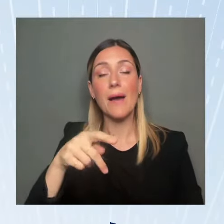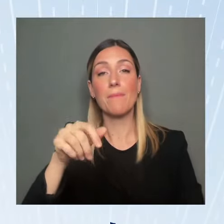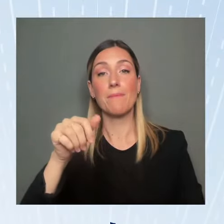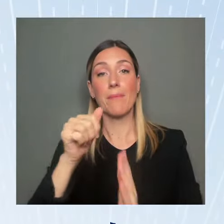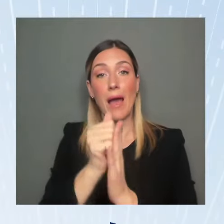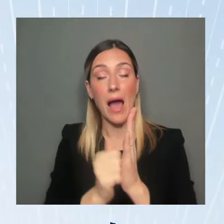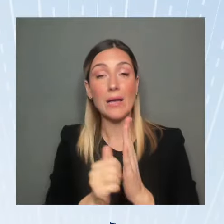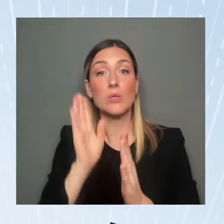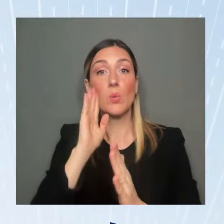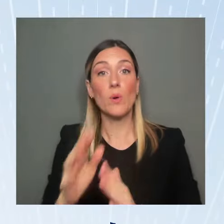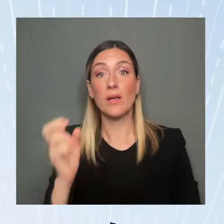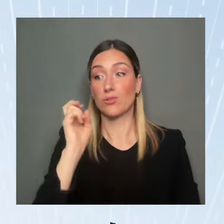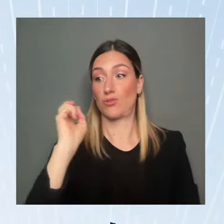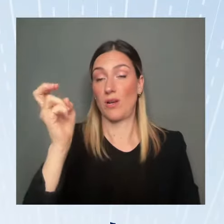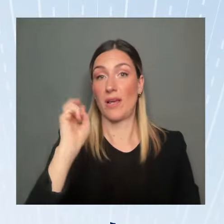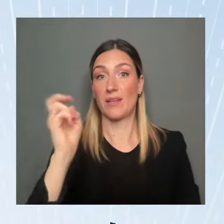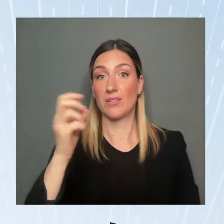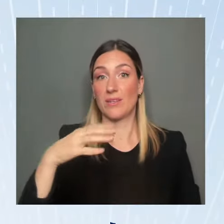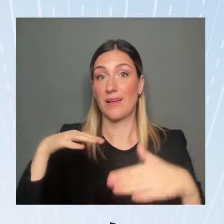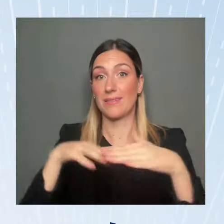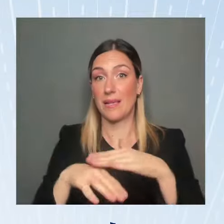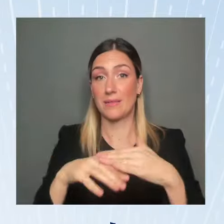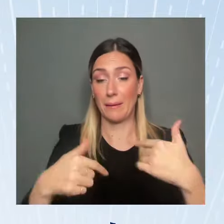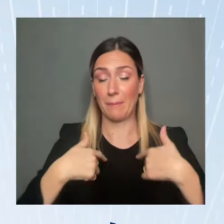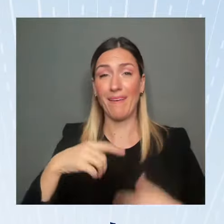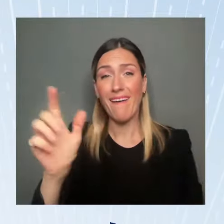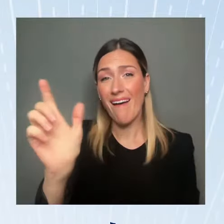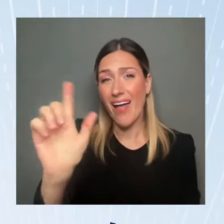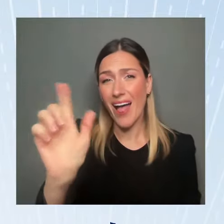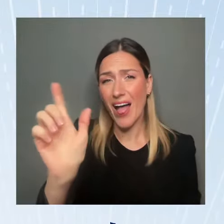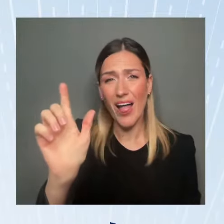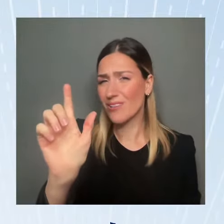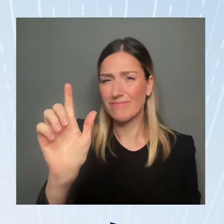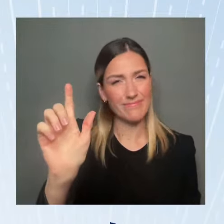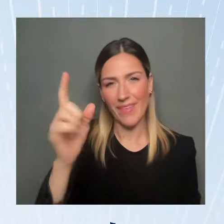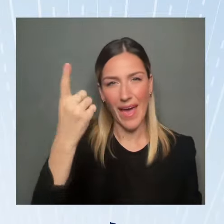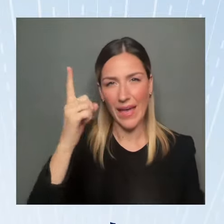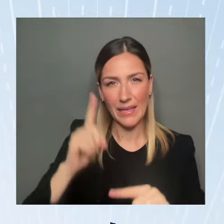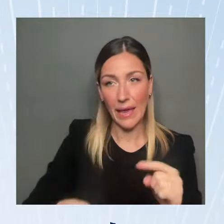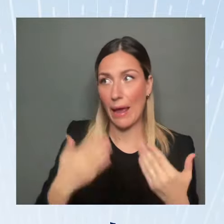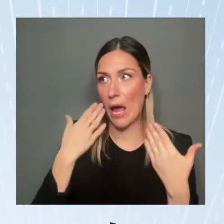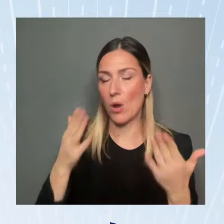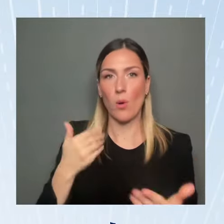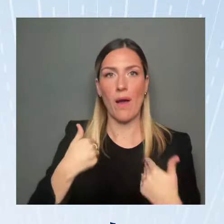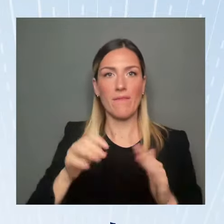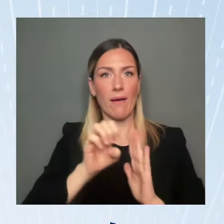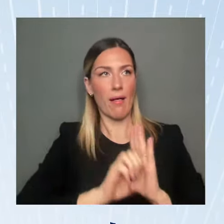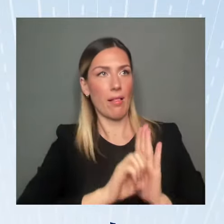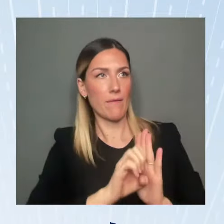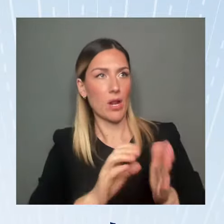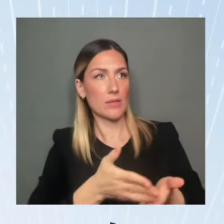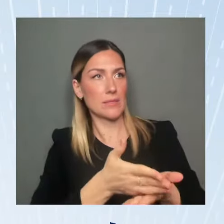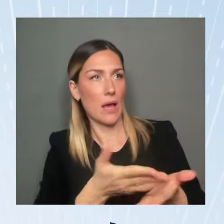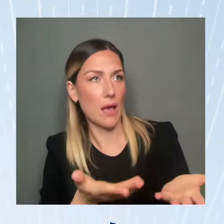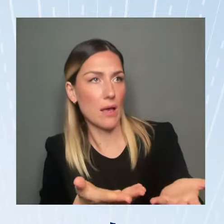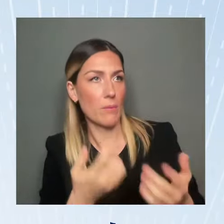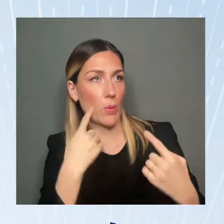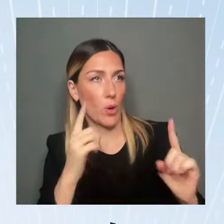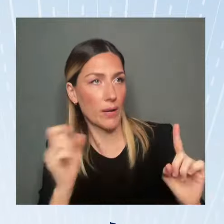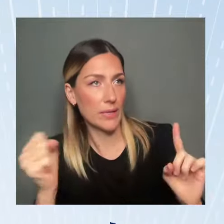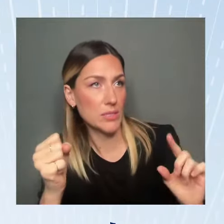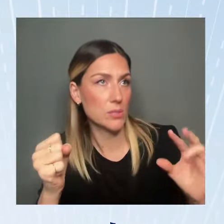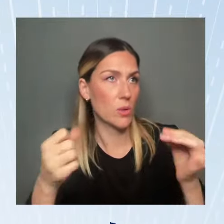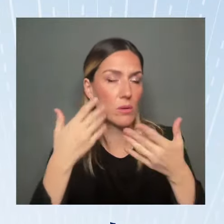accessible. I can't write the L in Chicago because I never know if the particular stop has an elevator or doesn't have an elevator, if that elevator is working or not.